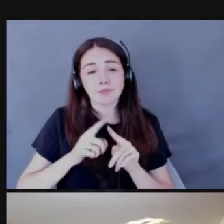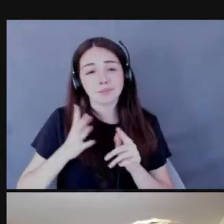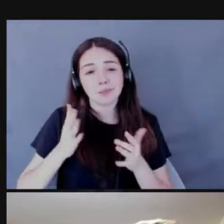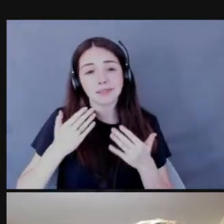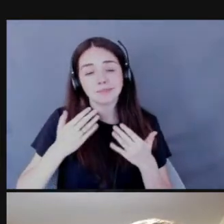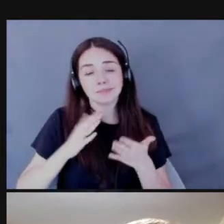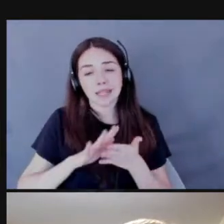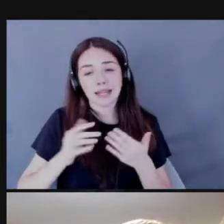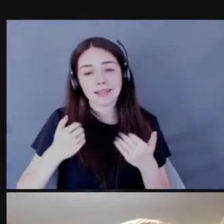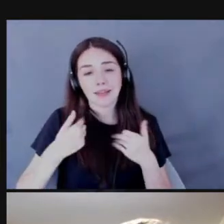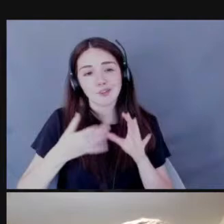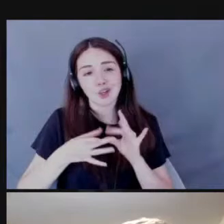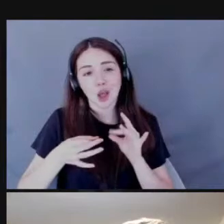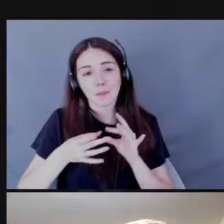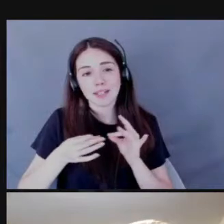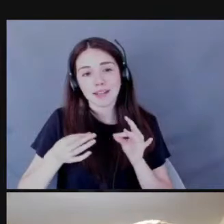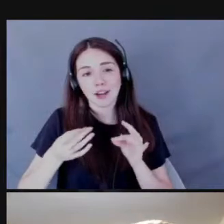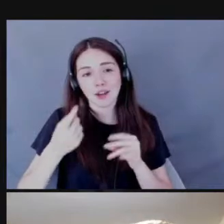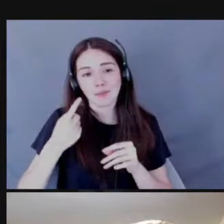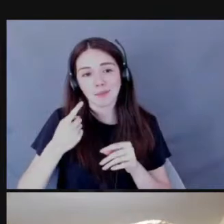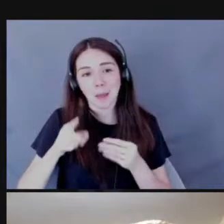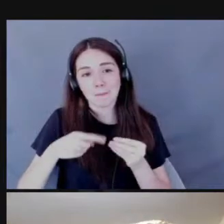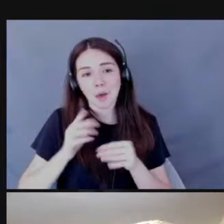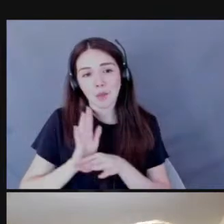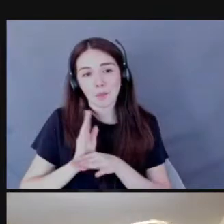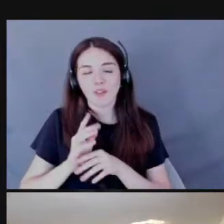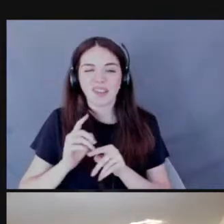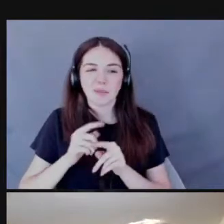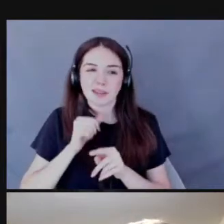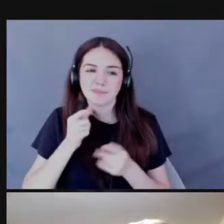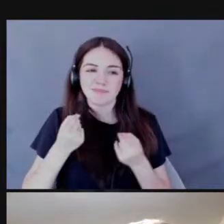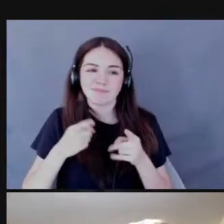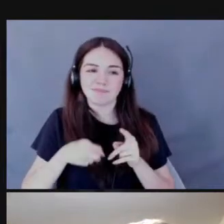movie. But alas, it was not to be.